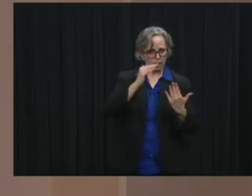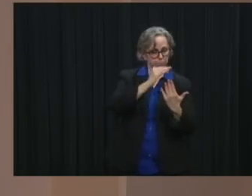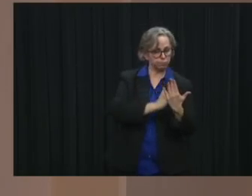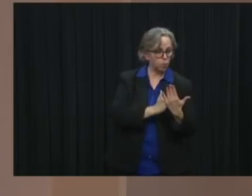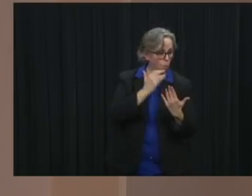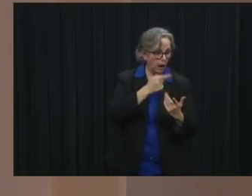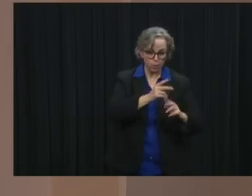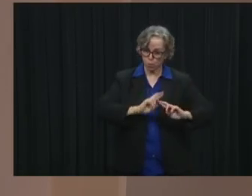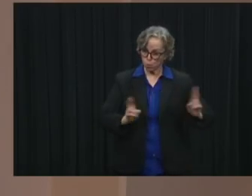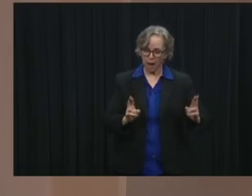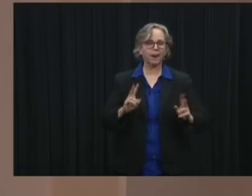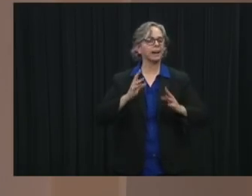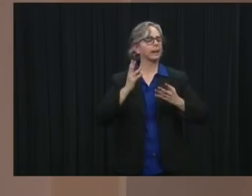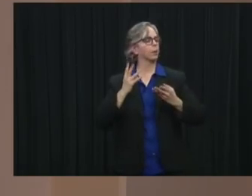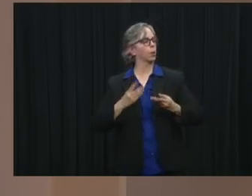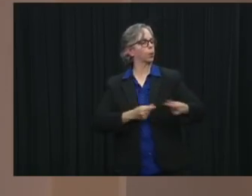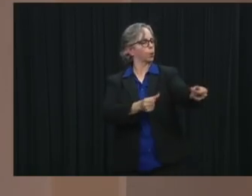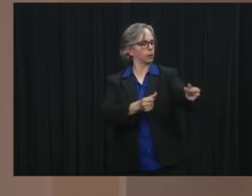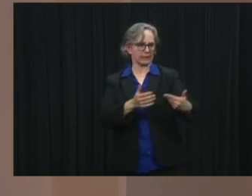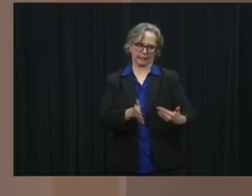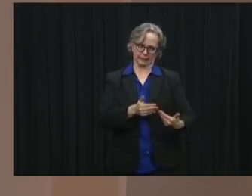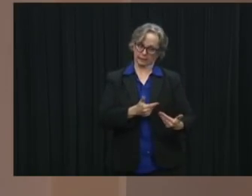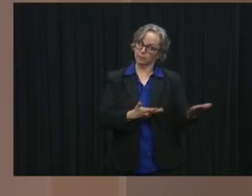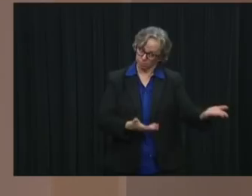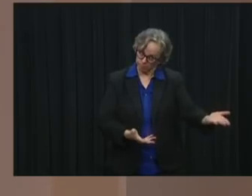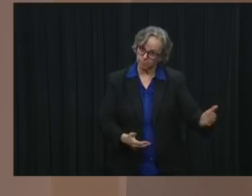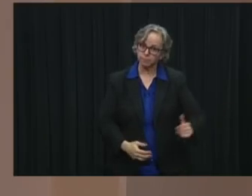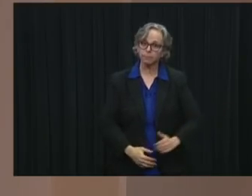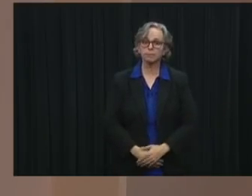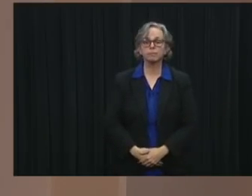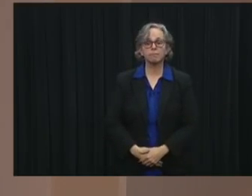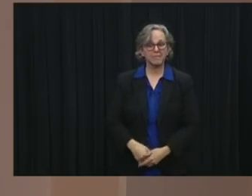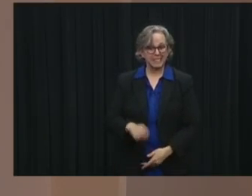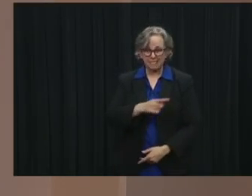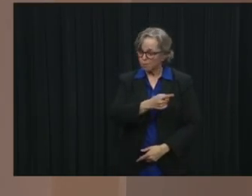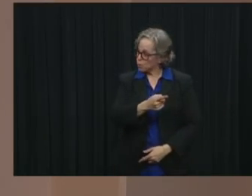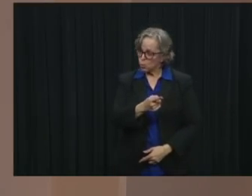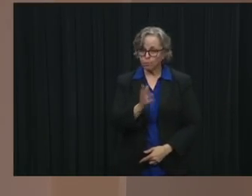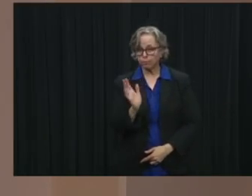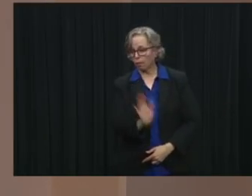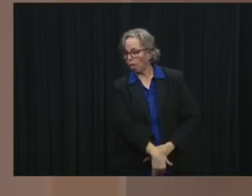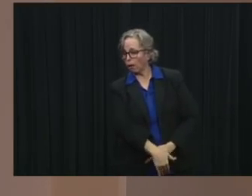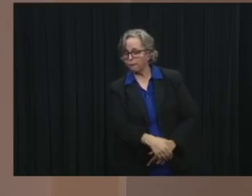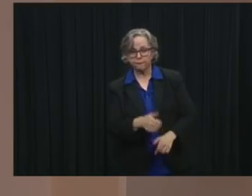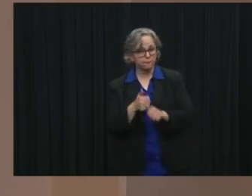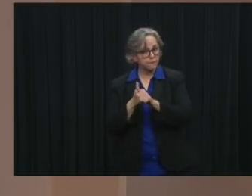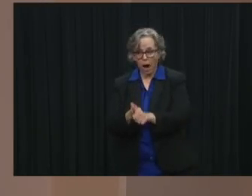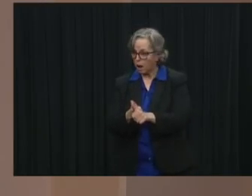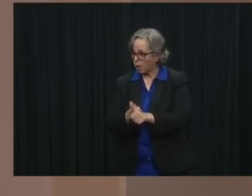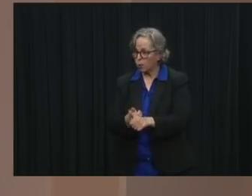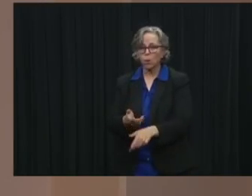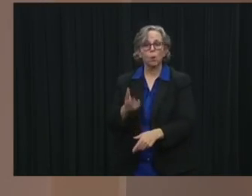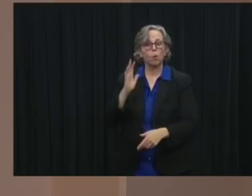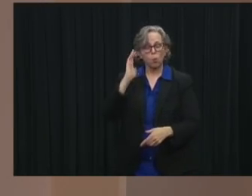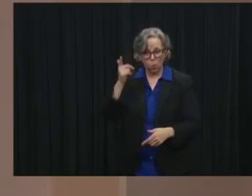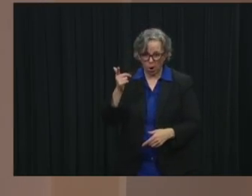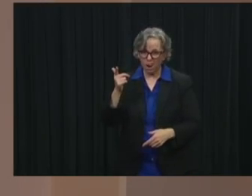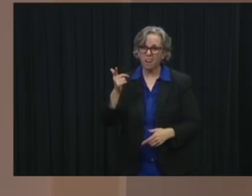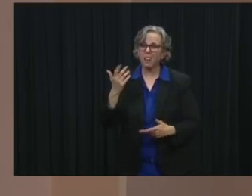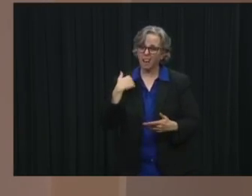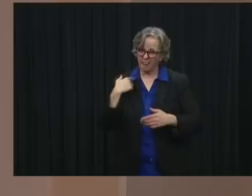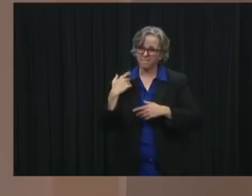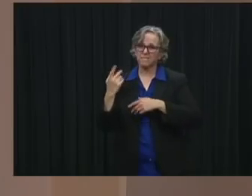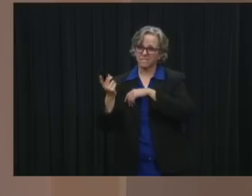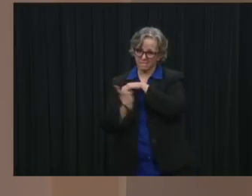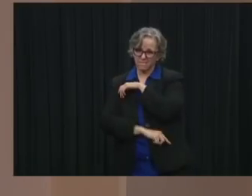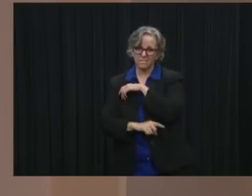you're violating this, you will get called on it, either by a competitor, an employer, a neighbor. Somebody